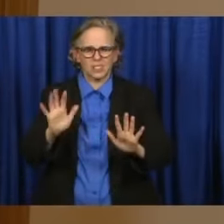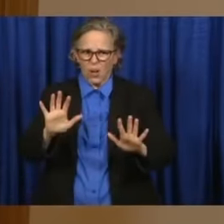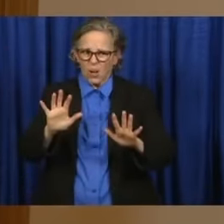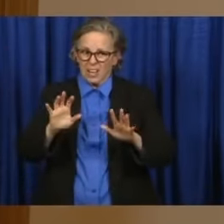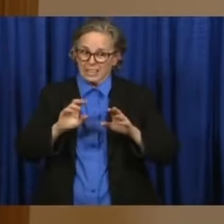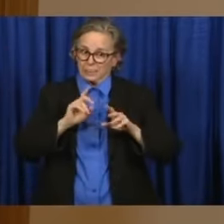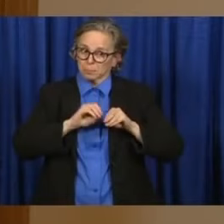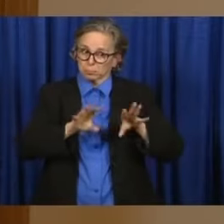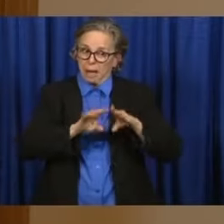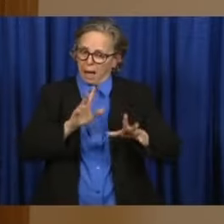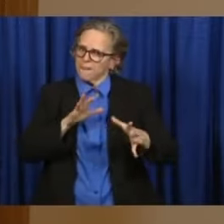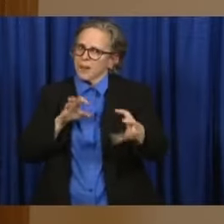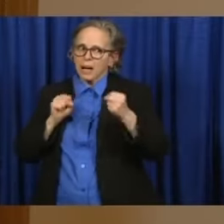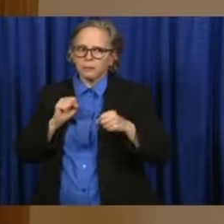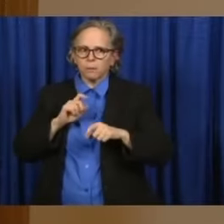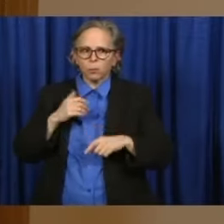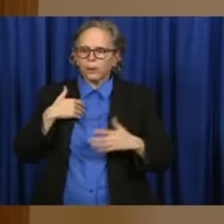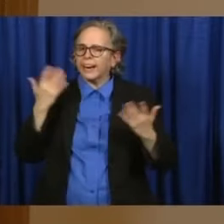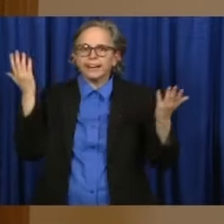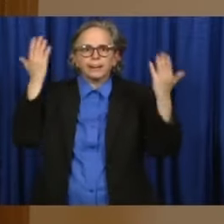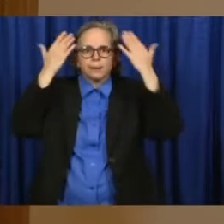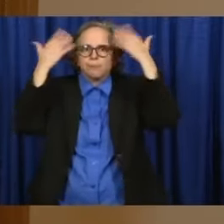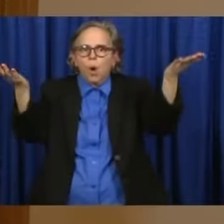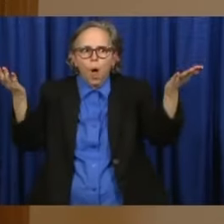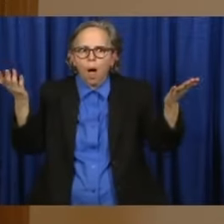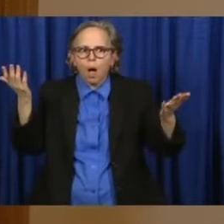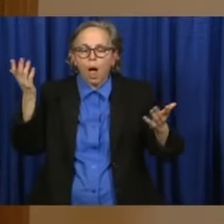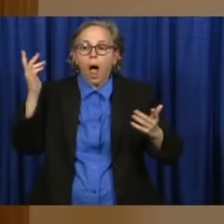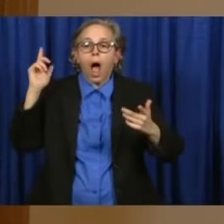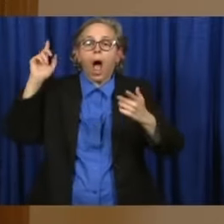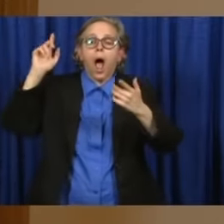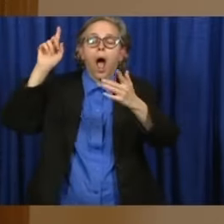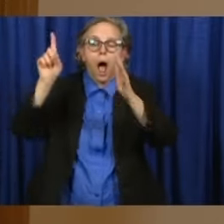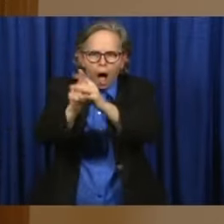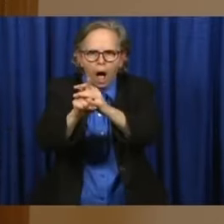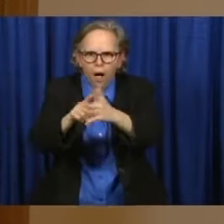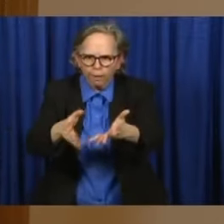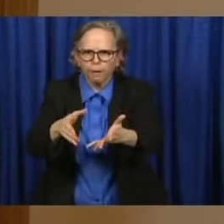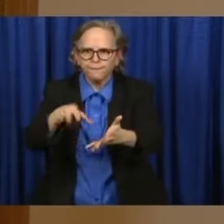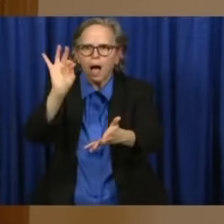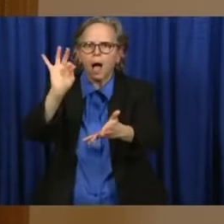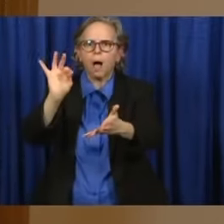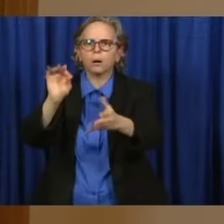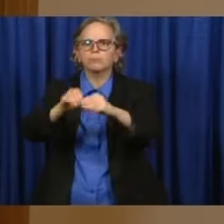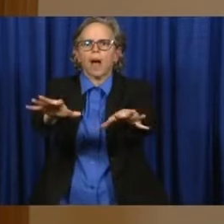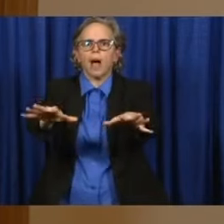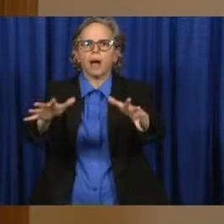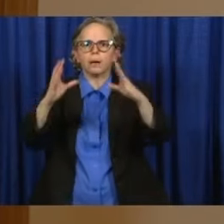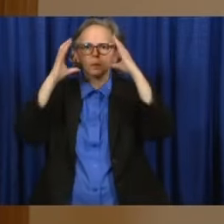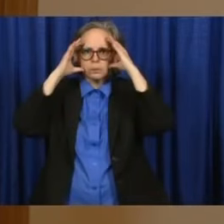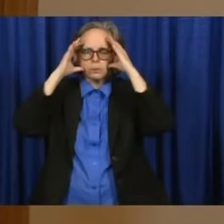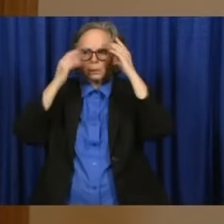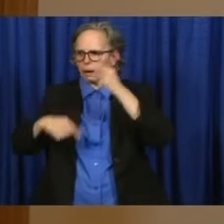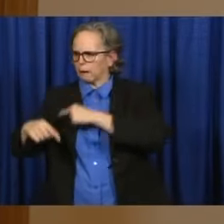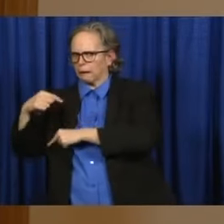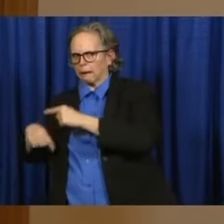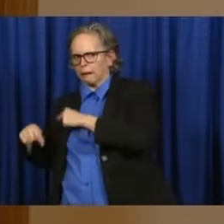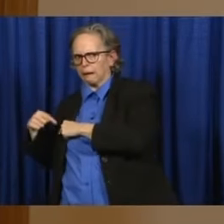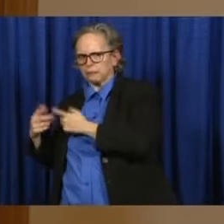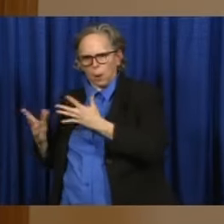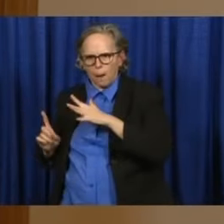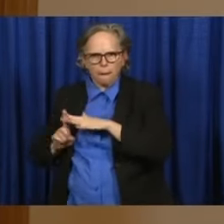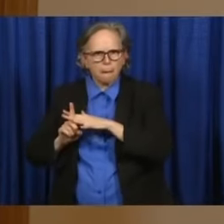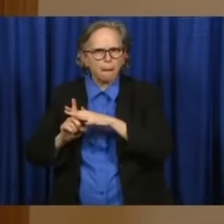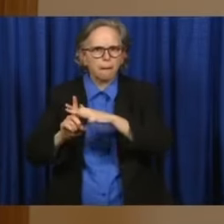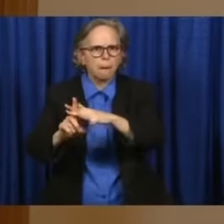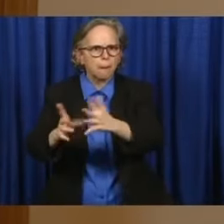being recognized because we now know it is for sure. We didn't know then, but I began to realize from some of the case studies in China